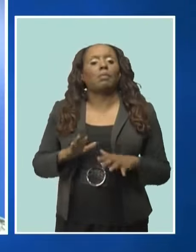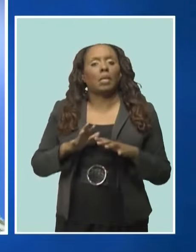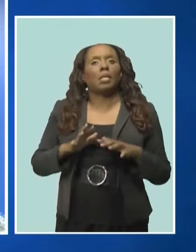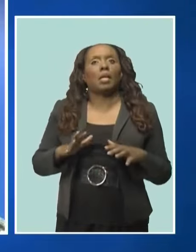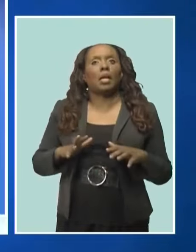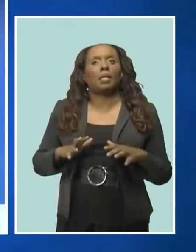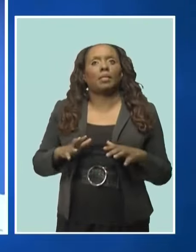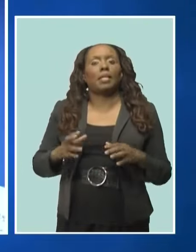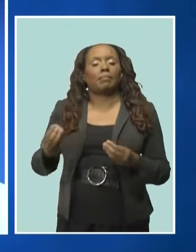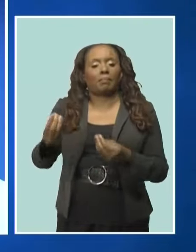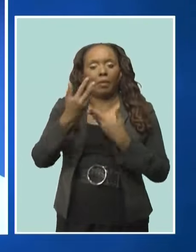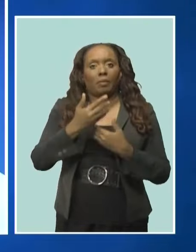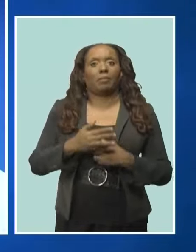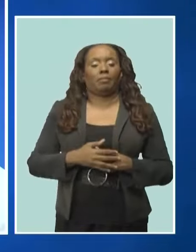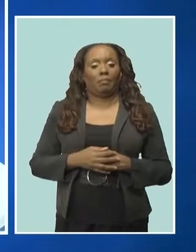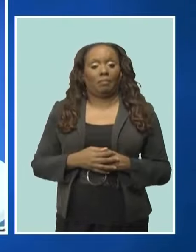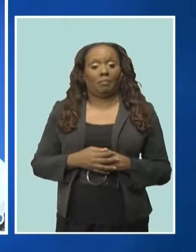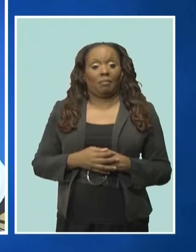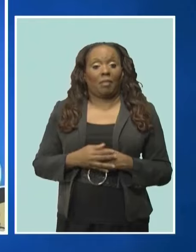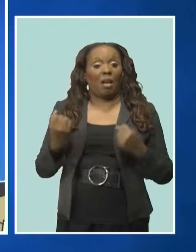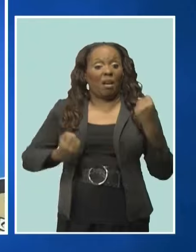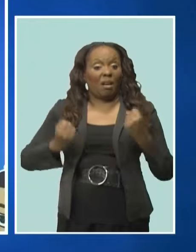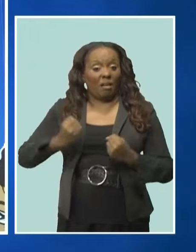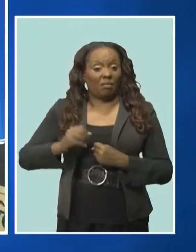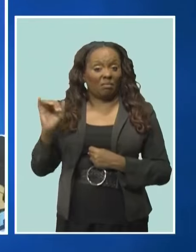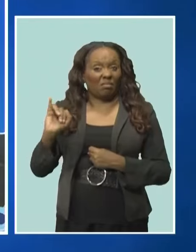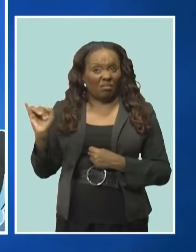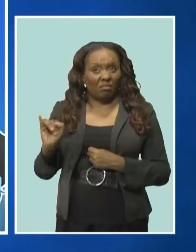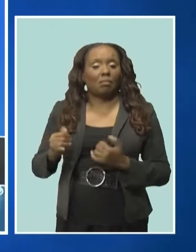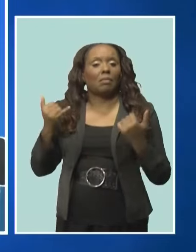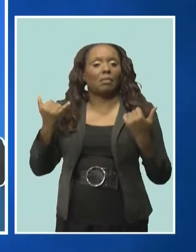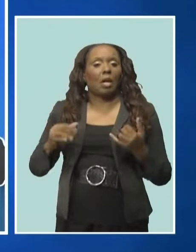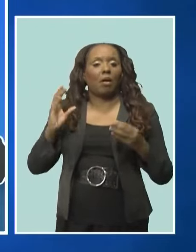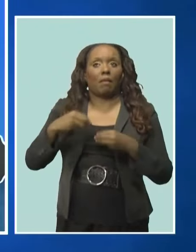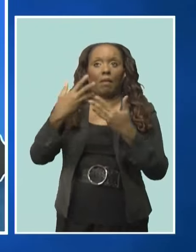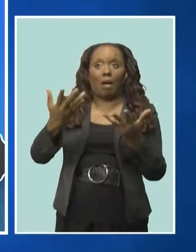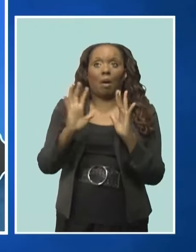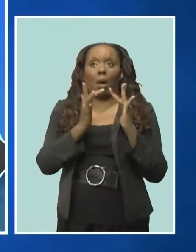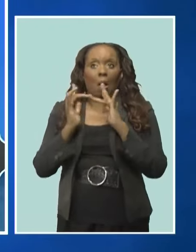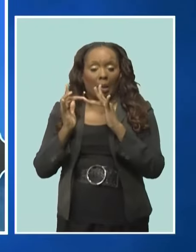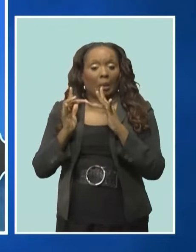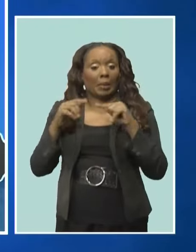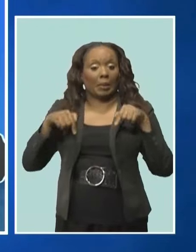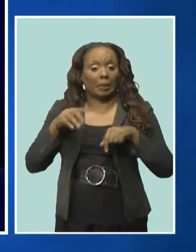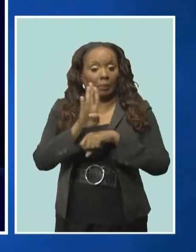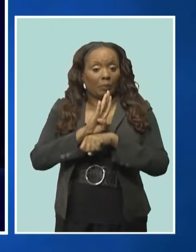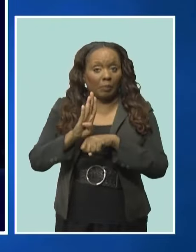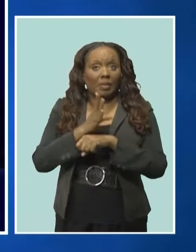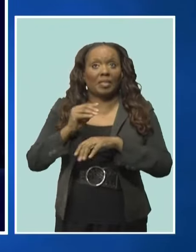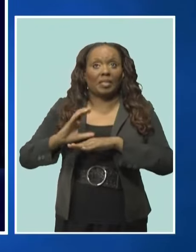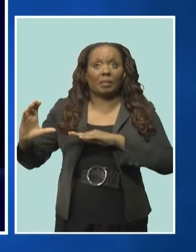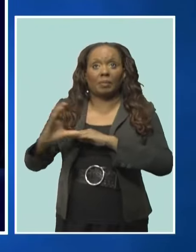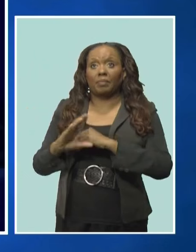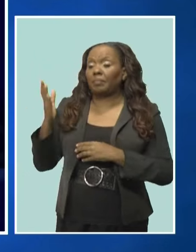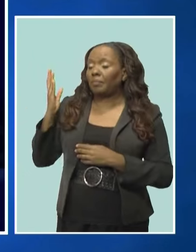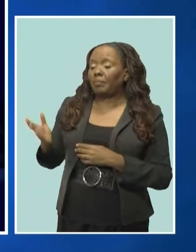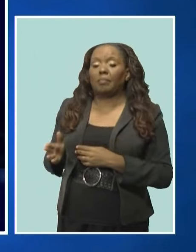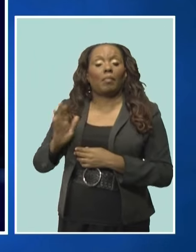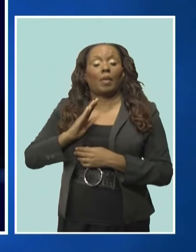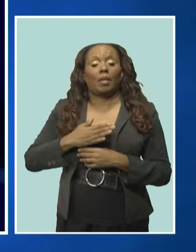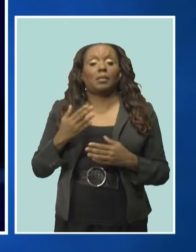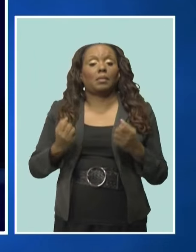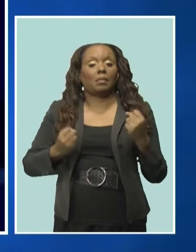said end-to-end online motor insurance coverage is now available in Barbados and the Caribbean. The addition of our motor insurance is a